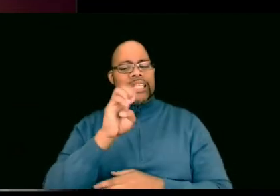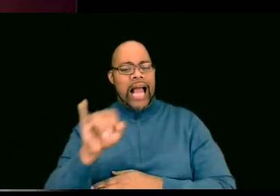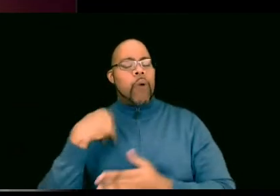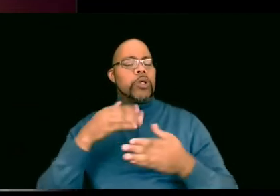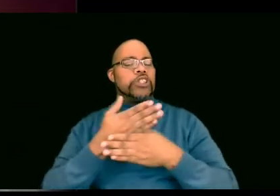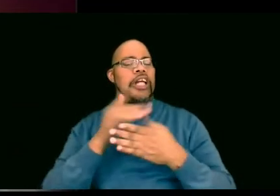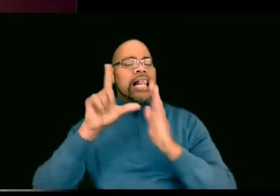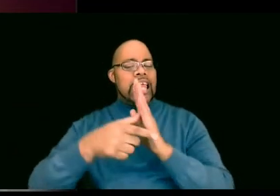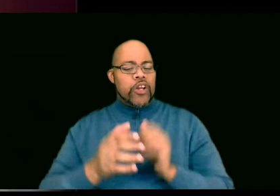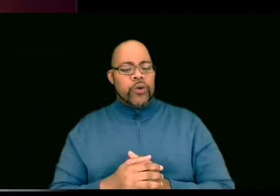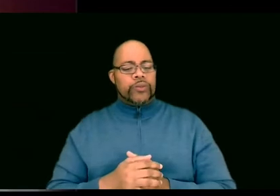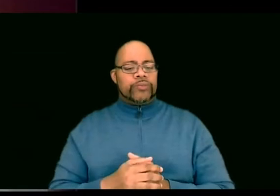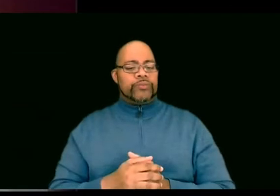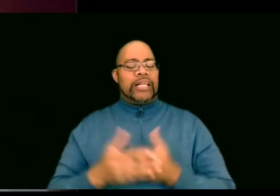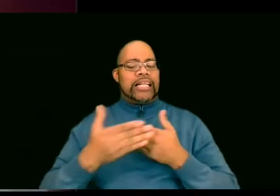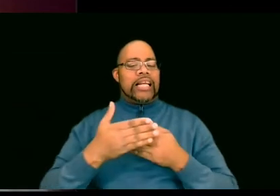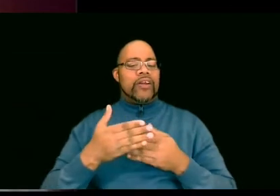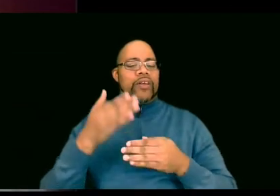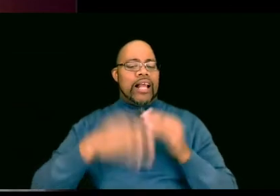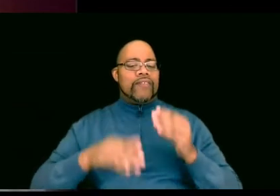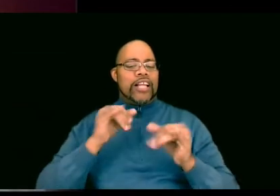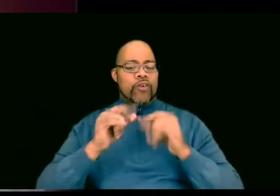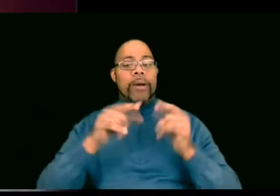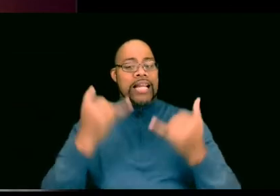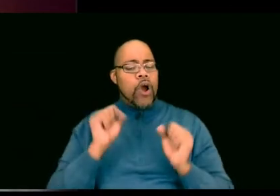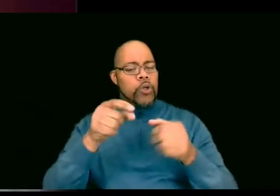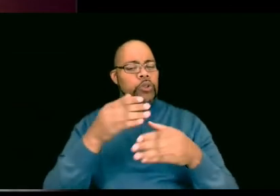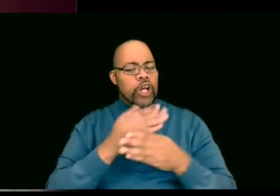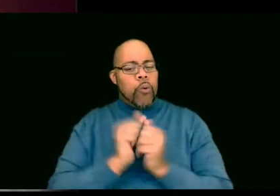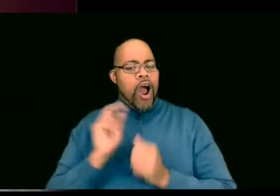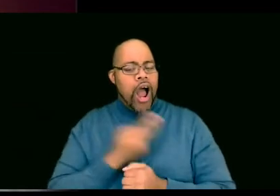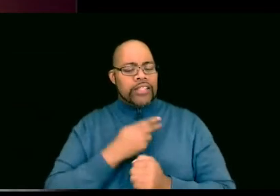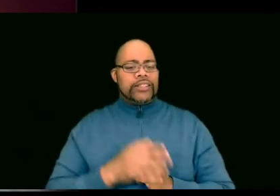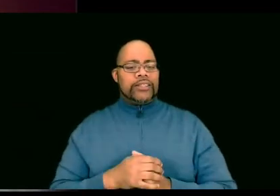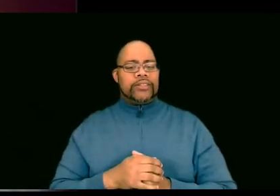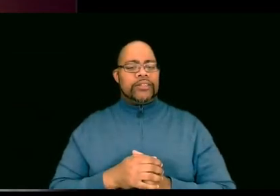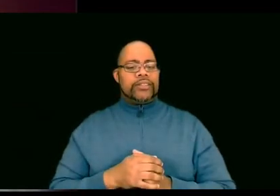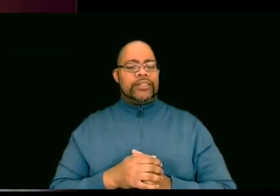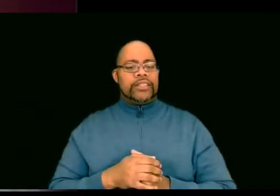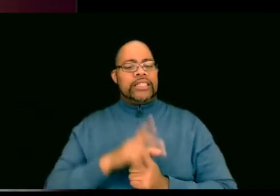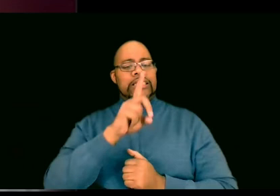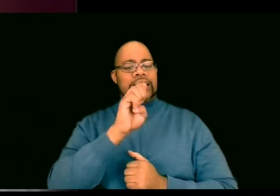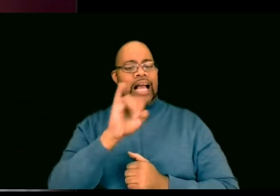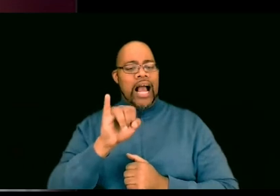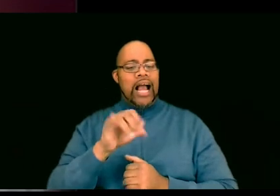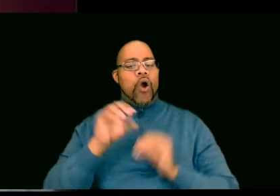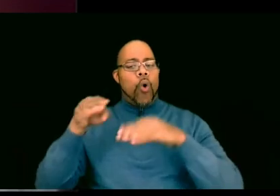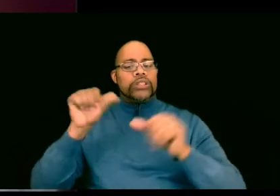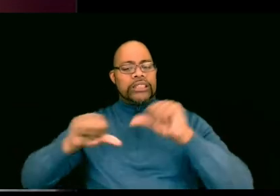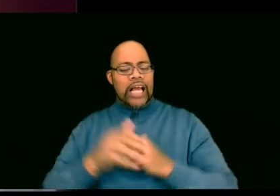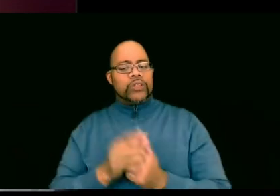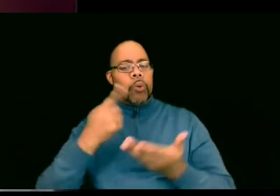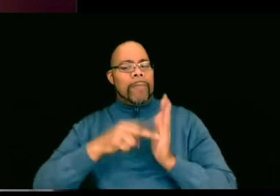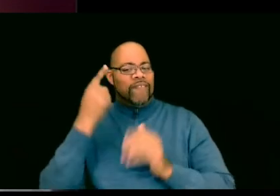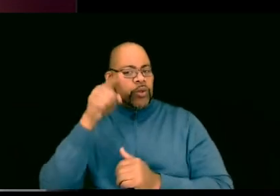DEI, which we'll share a little later in the, towards the end of the interview. But for now, can you please share with us what DEI in